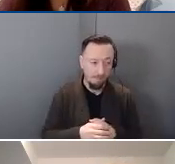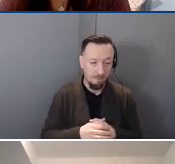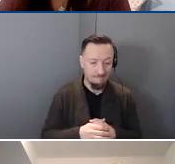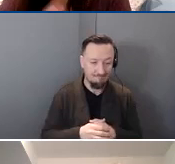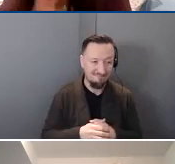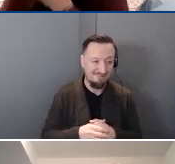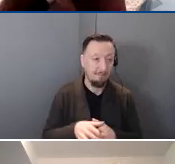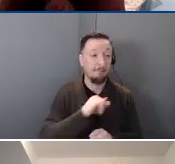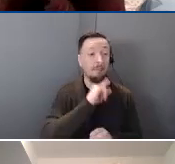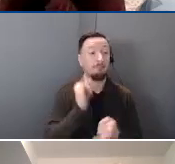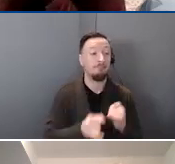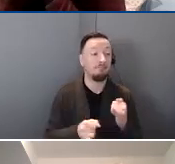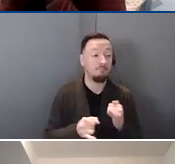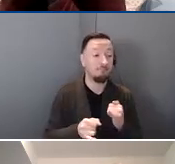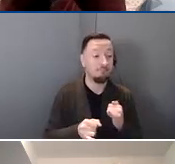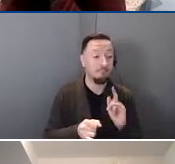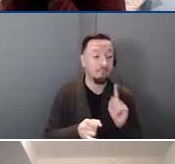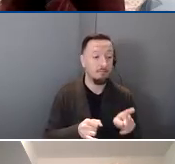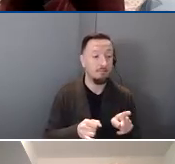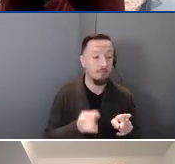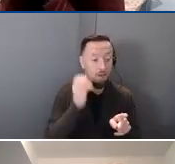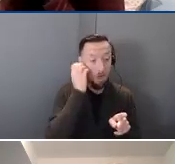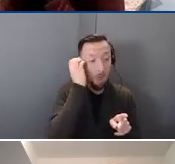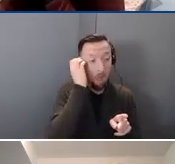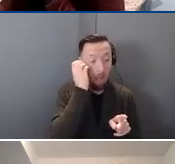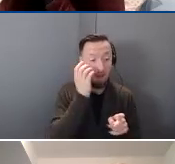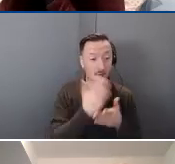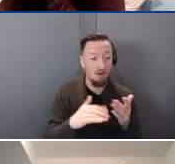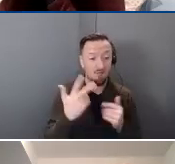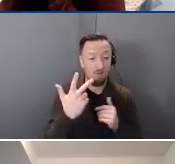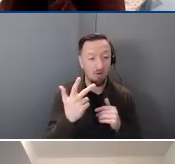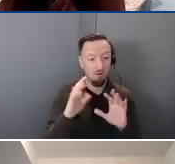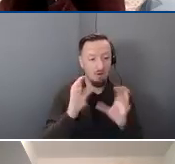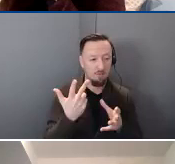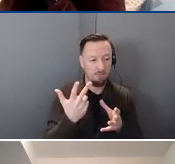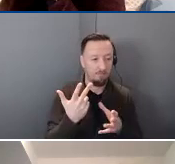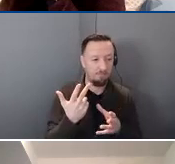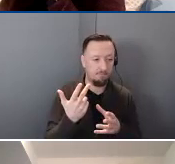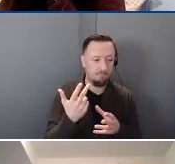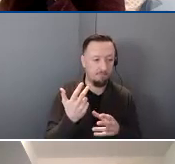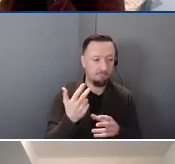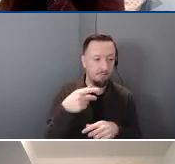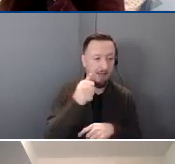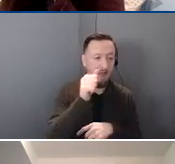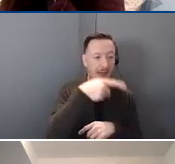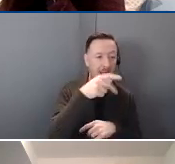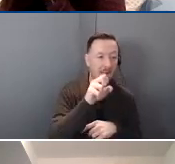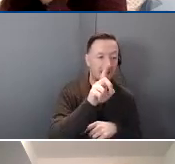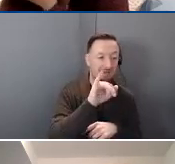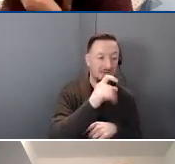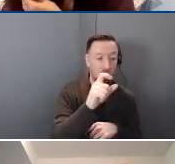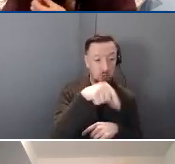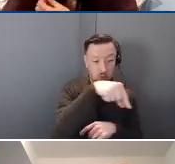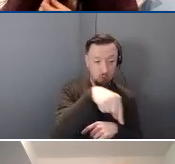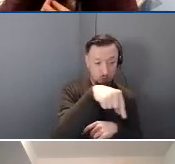So the last piece for the category 3, so it's just, so Appendix Q, that's new. So we have that